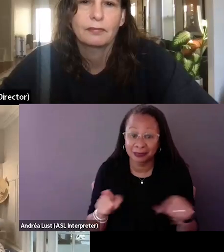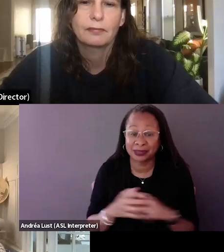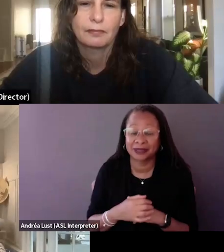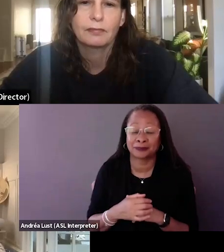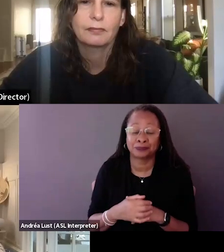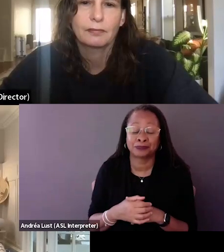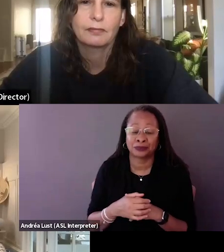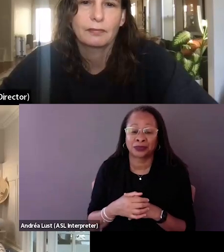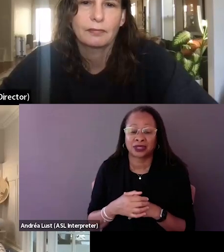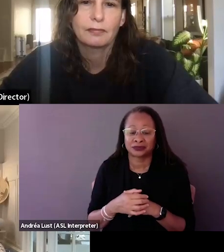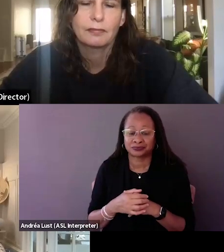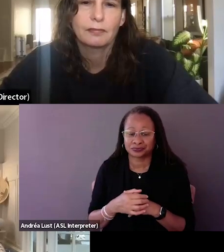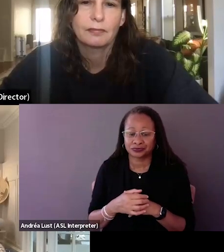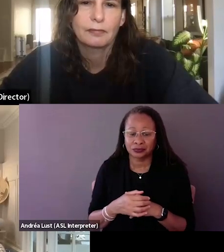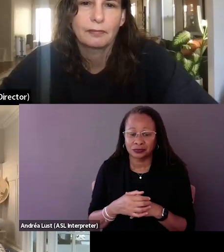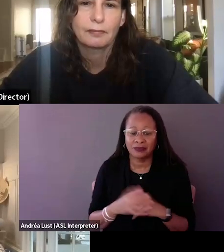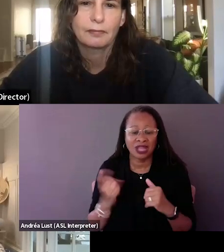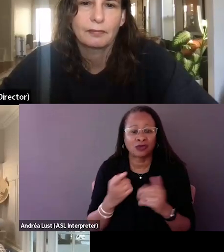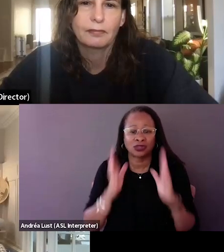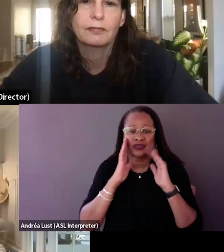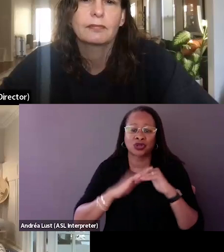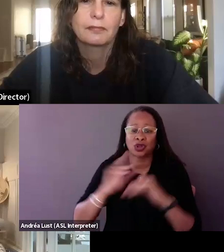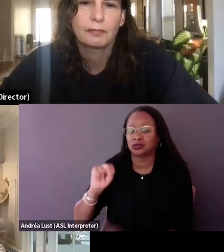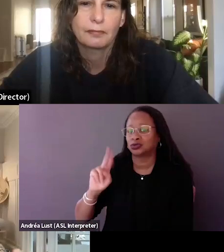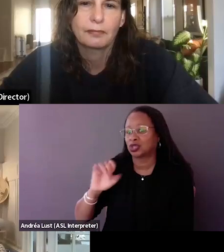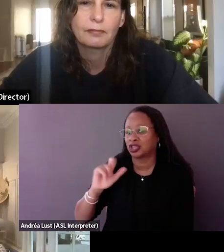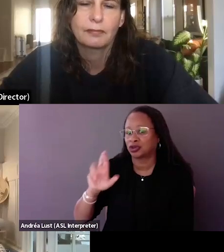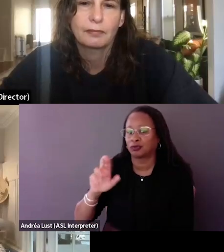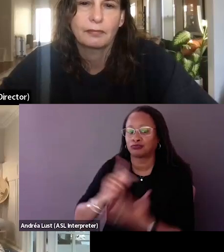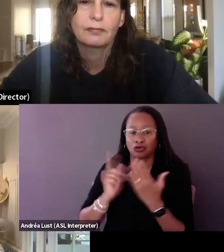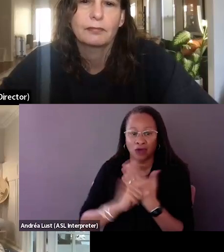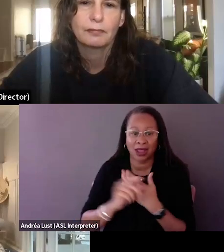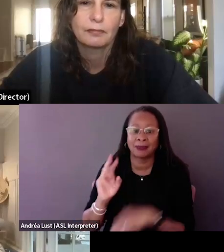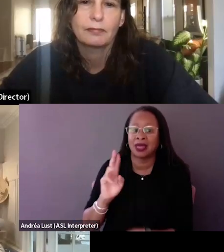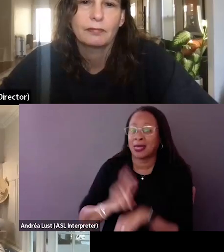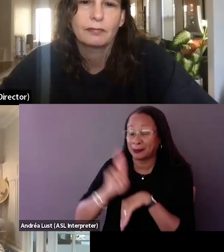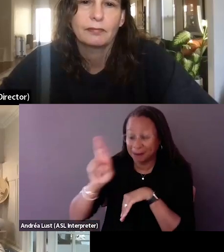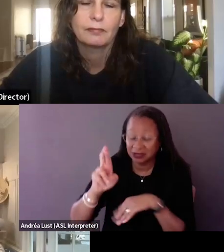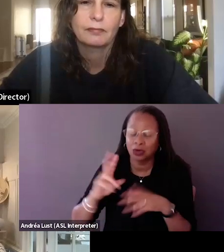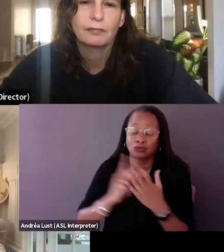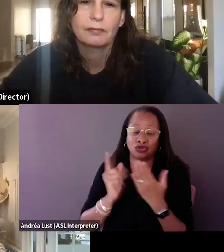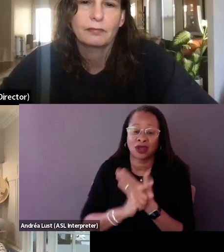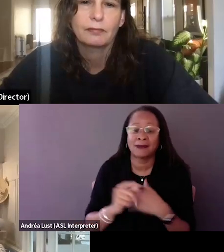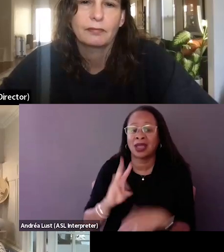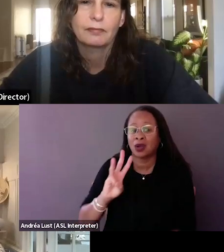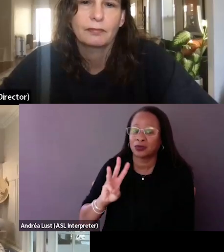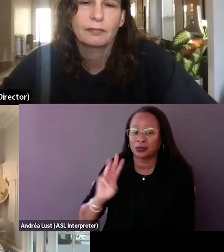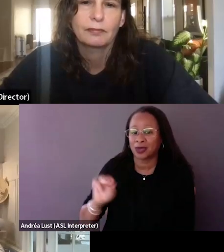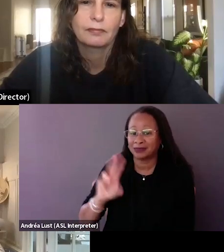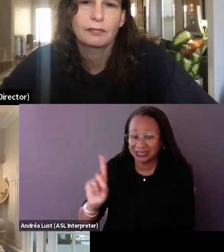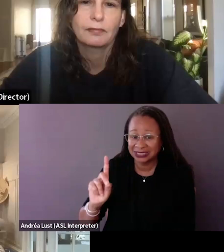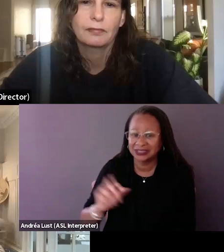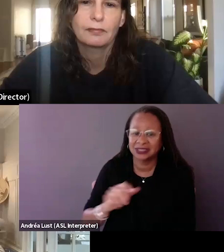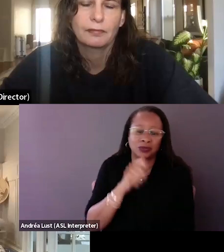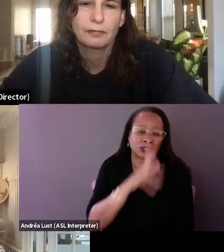right? Everybody just focused on the nuclear program and missile program and the weapons of mass destruction, and we don't talk enough